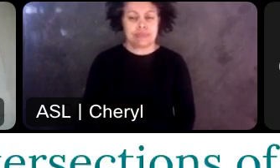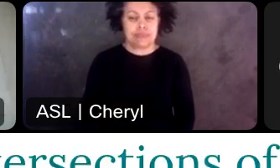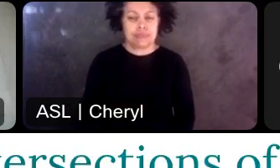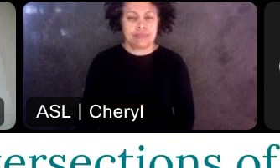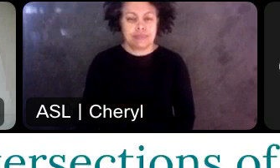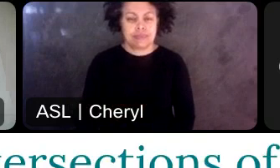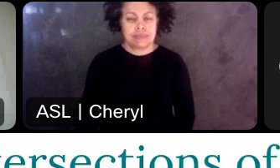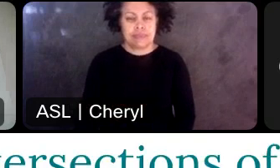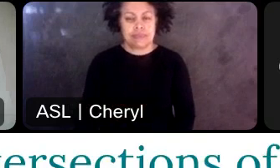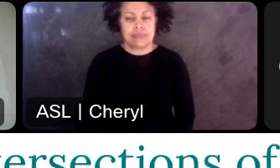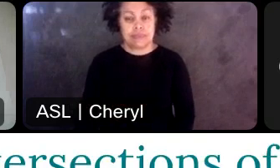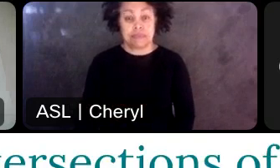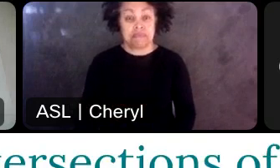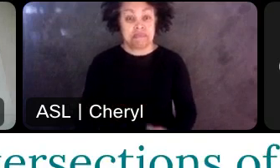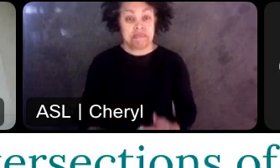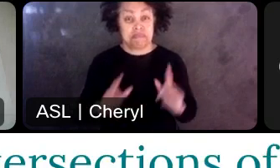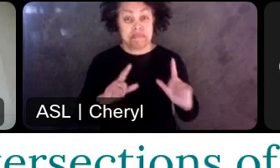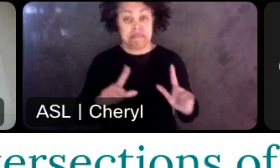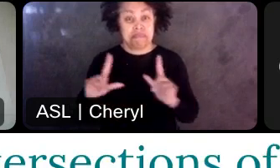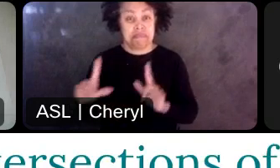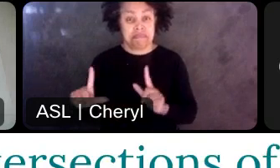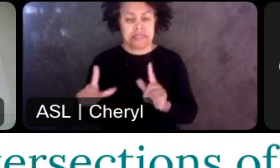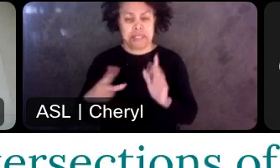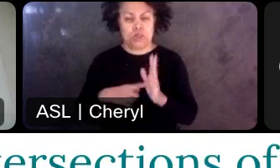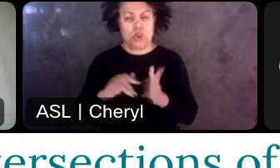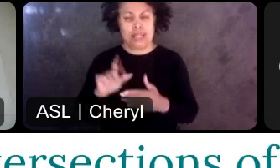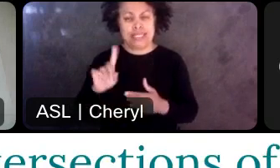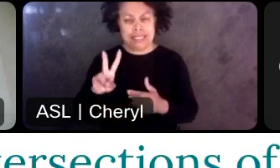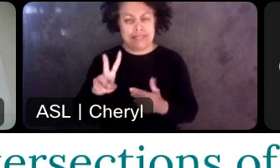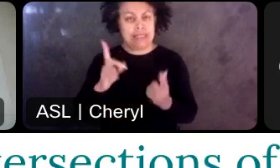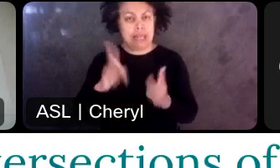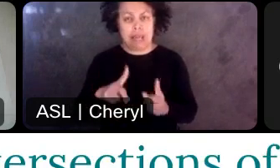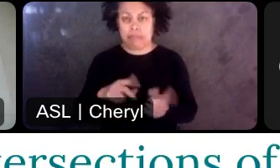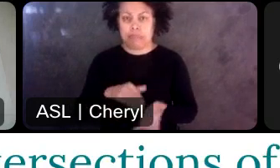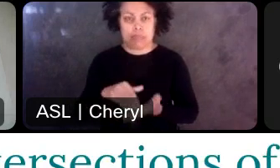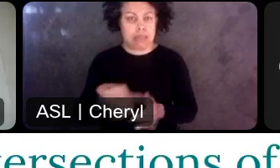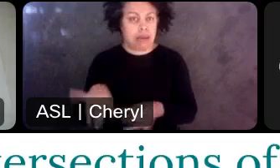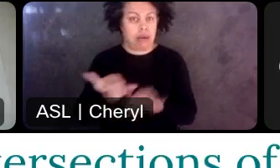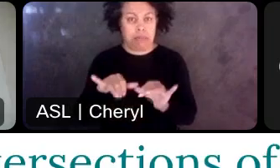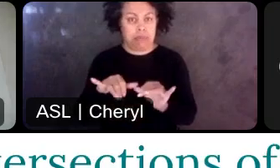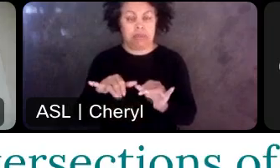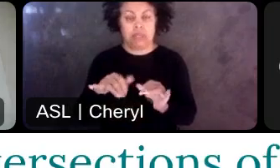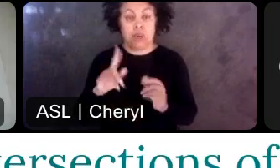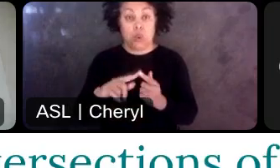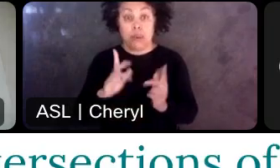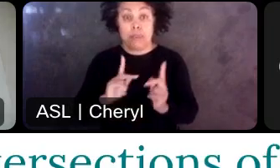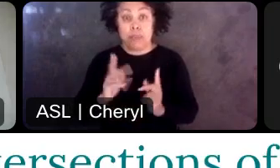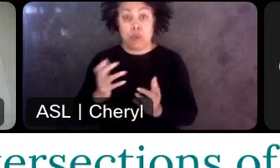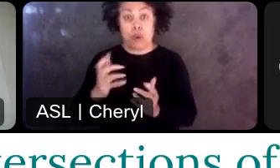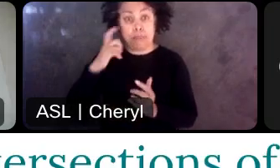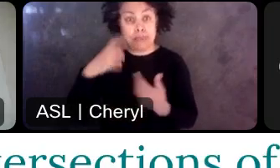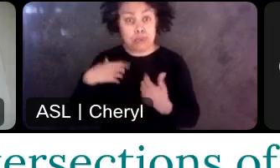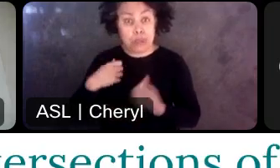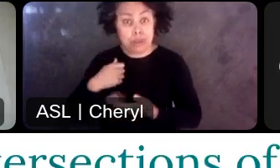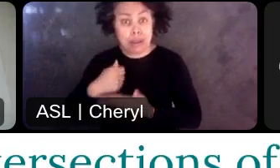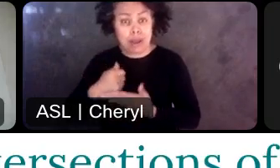These two graphics demonstrate how commonly domestic violence intersects with women seeking treatment for mental health or substance use.